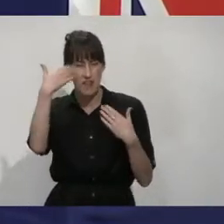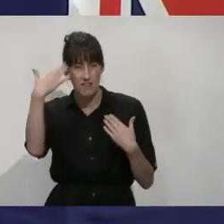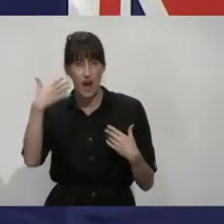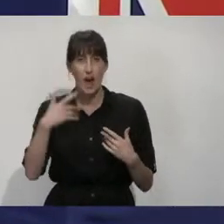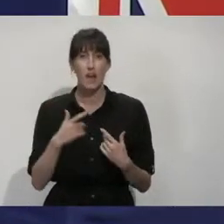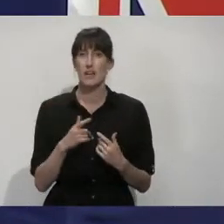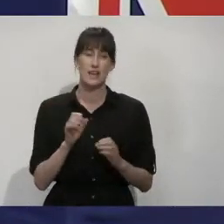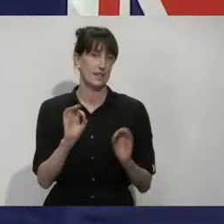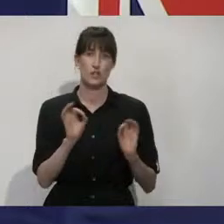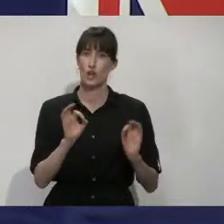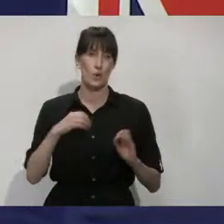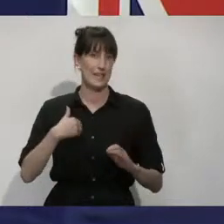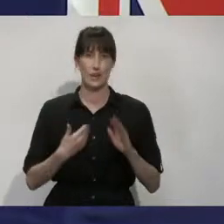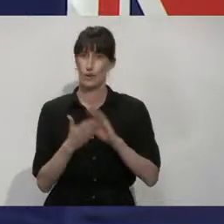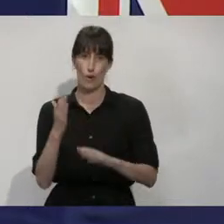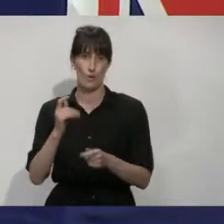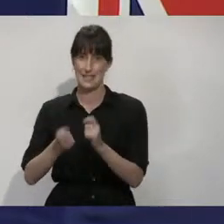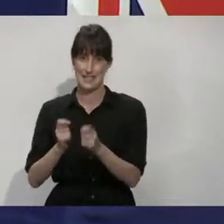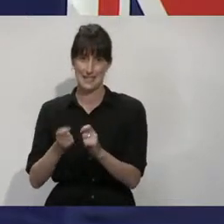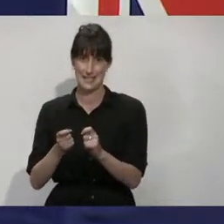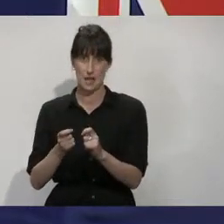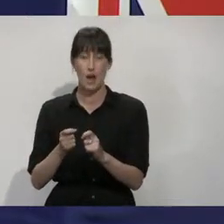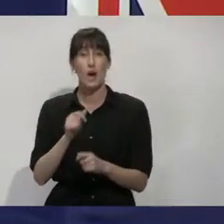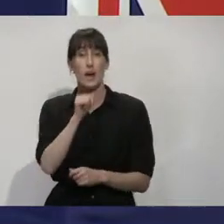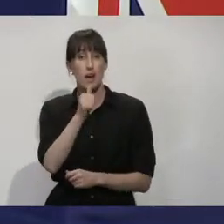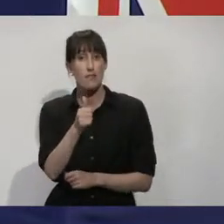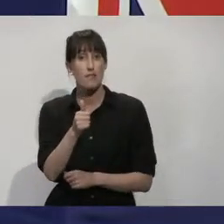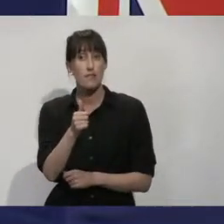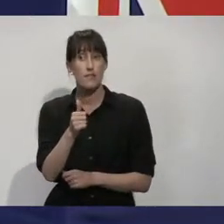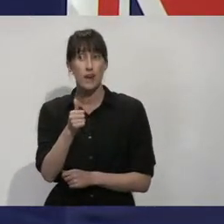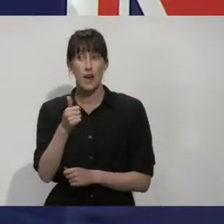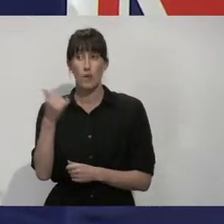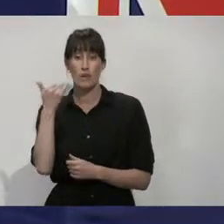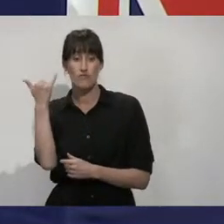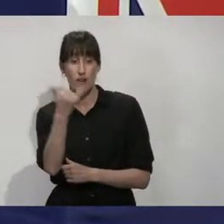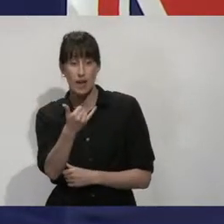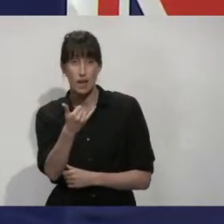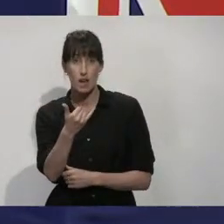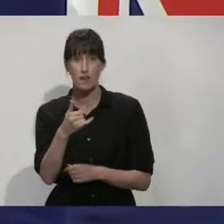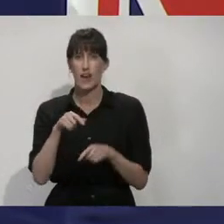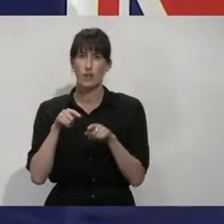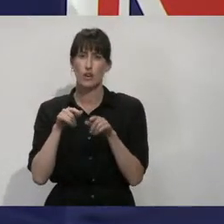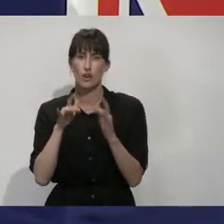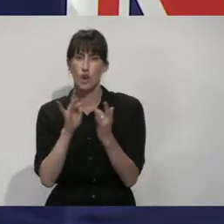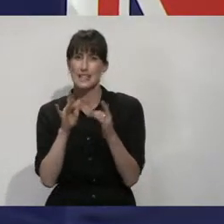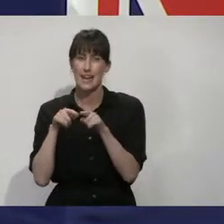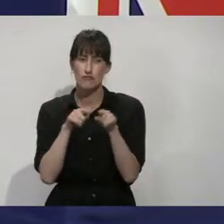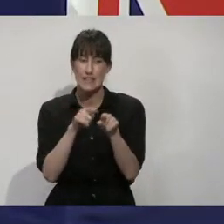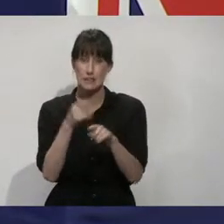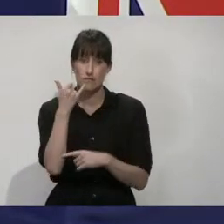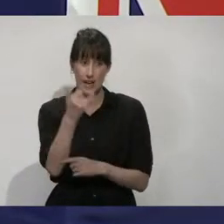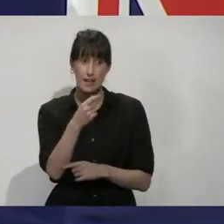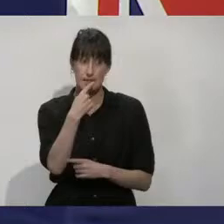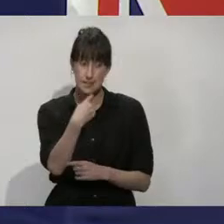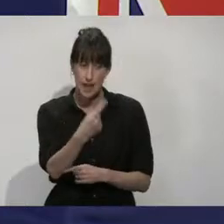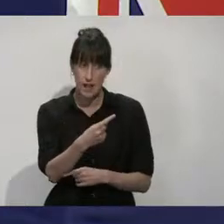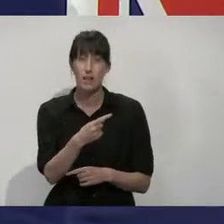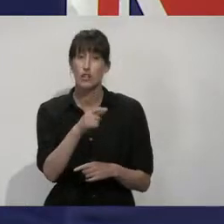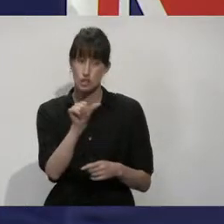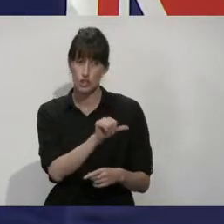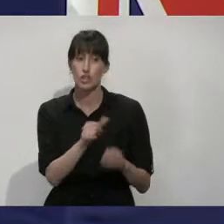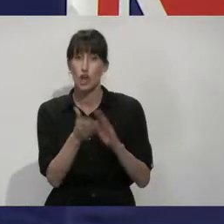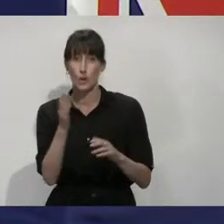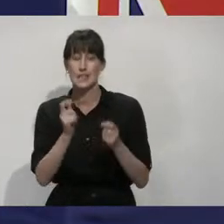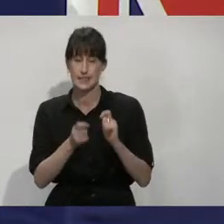investigation of the cluster. There has been a high level of demand over the last few weeks for people without symptoms, and that is